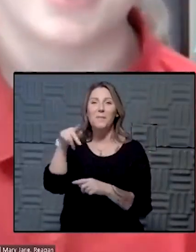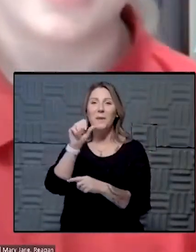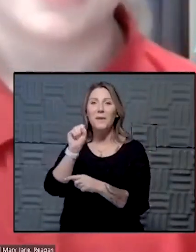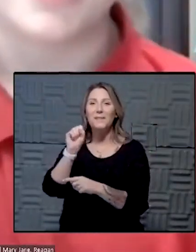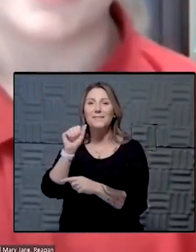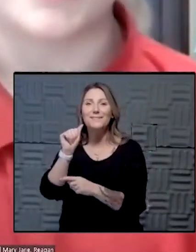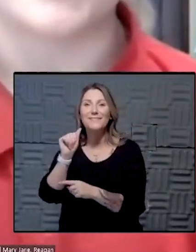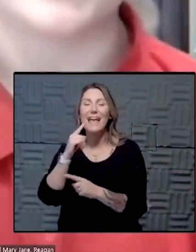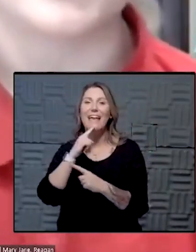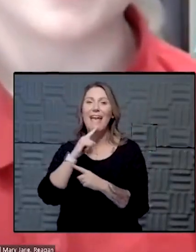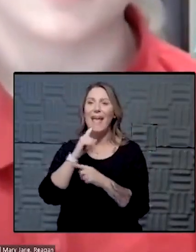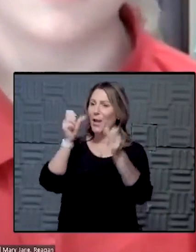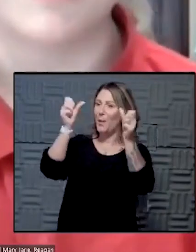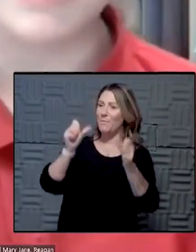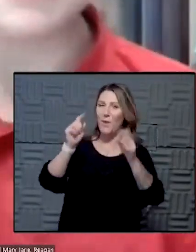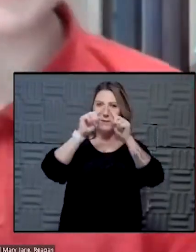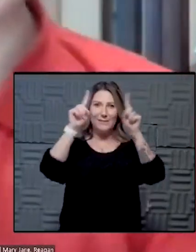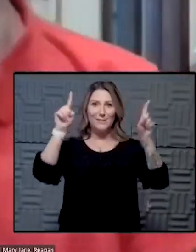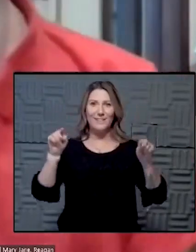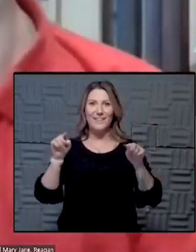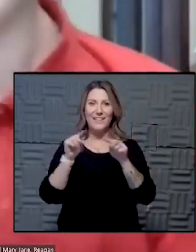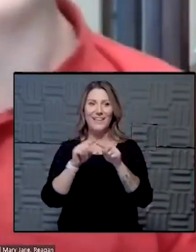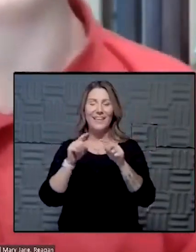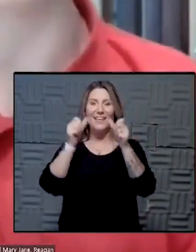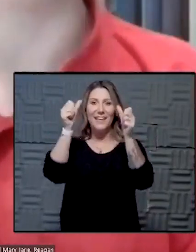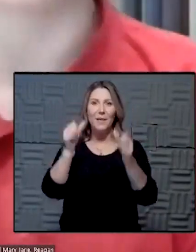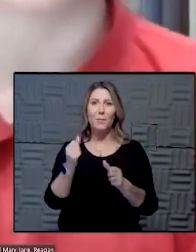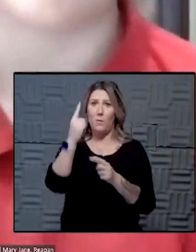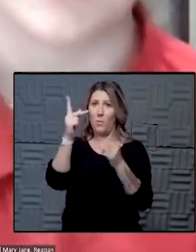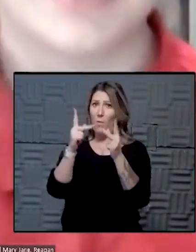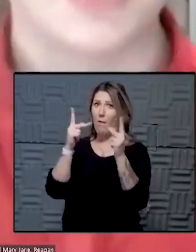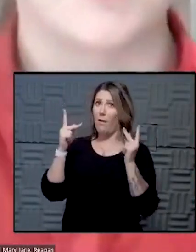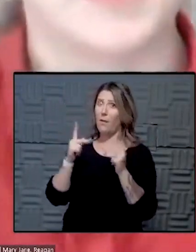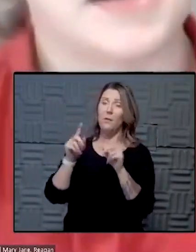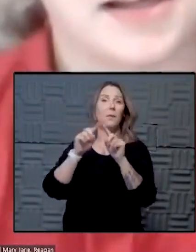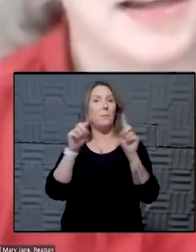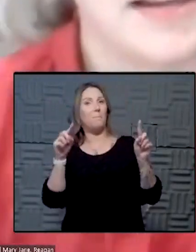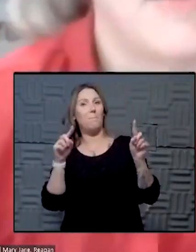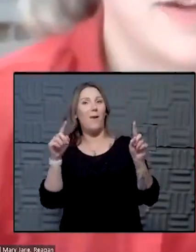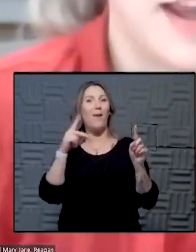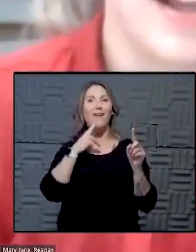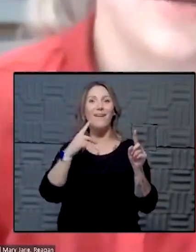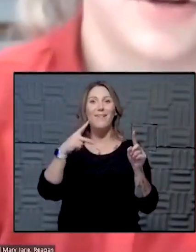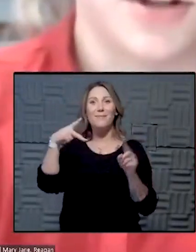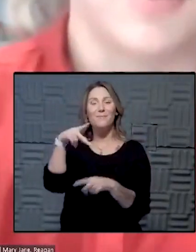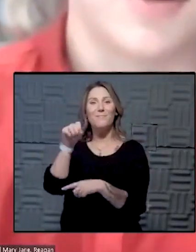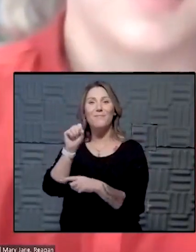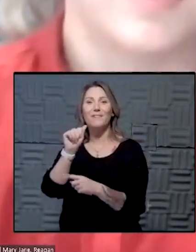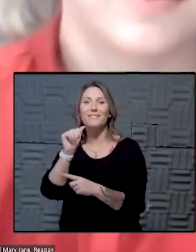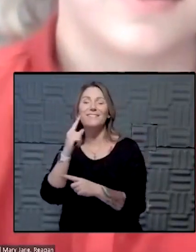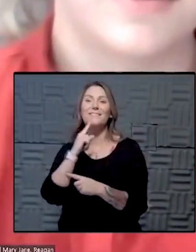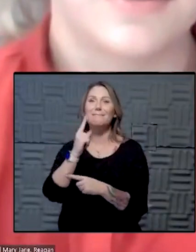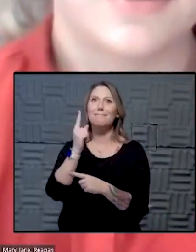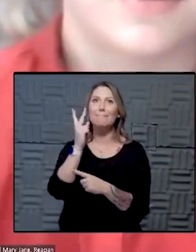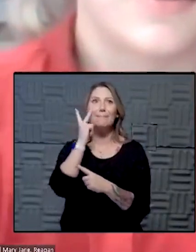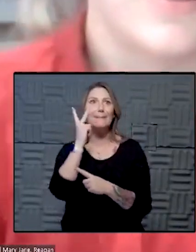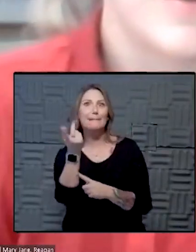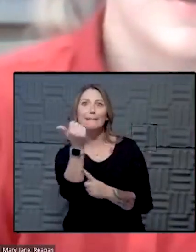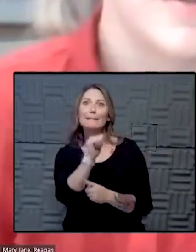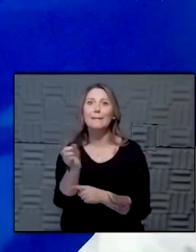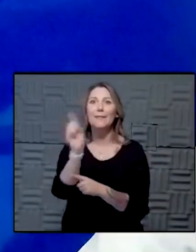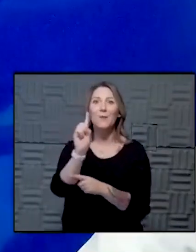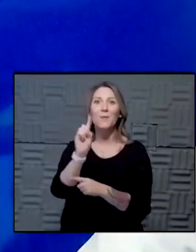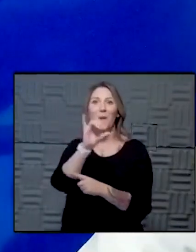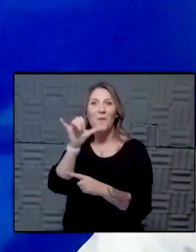poster. And so the poster is only in one place, but the PSA can be seen really anywhere on YouTube. Oh,